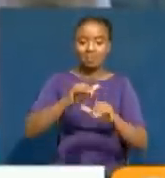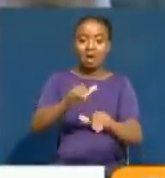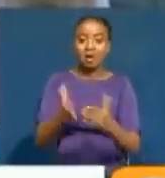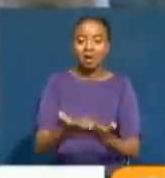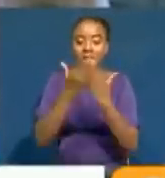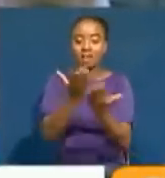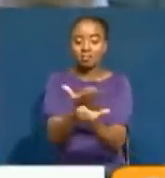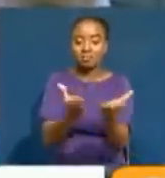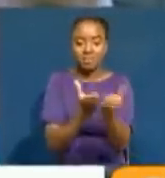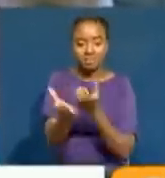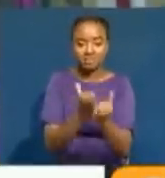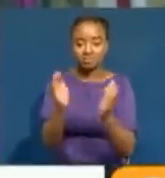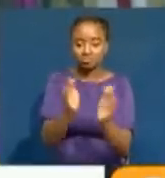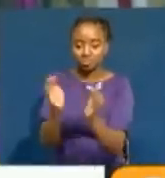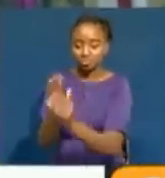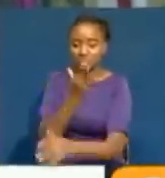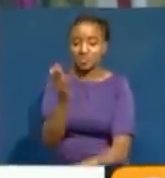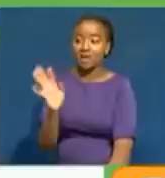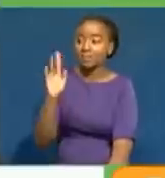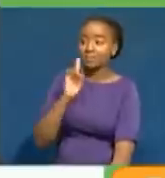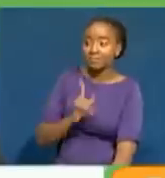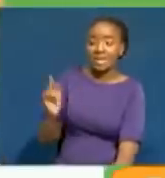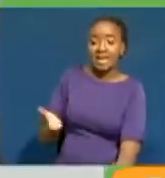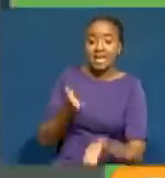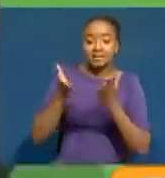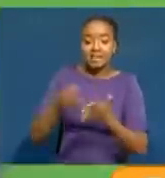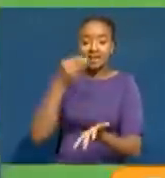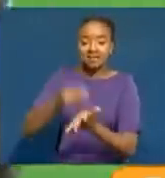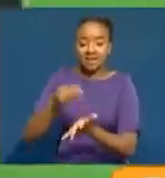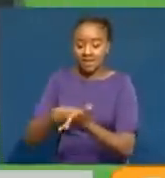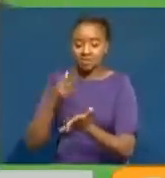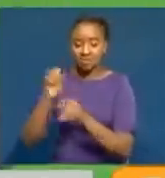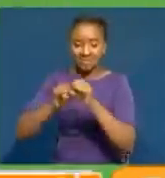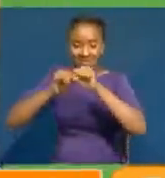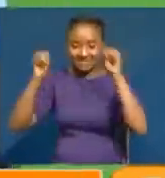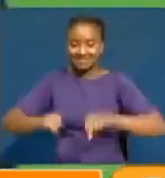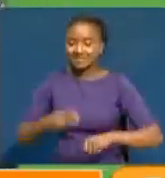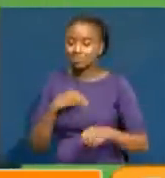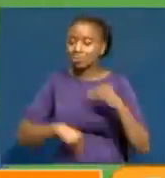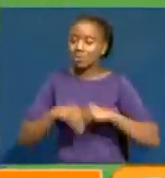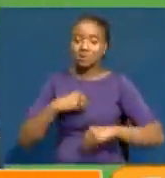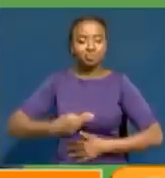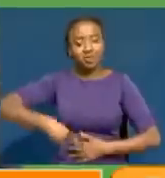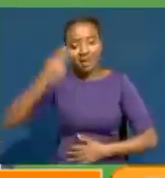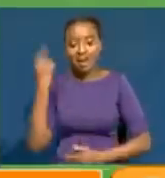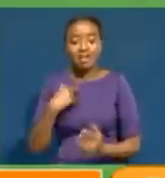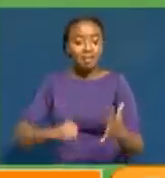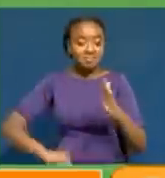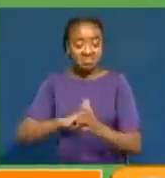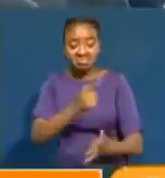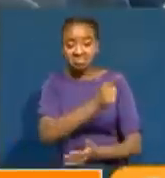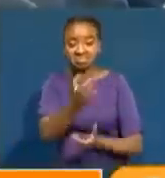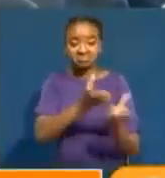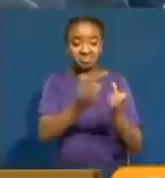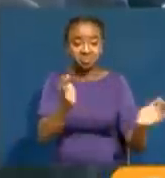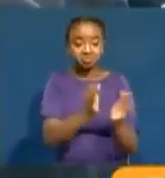and micro enterprises. Saizi, the financial system is rigged against small